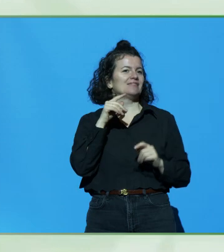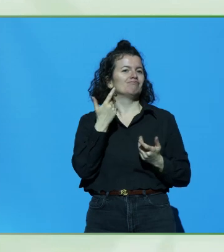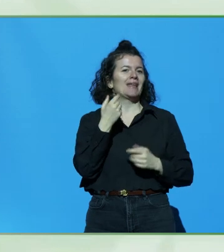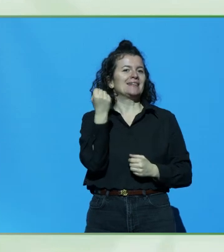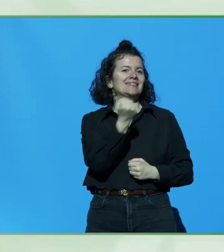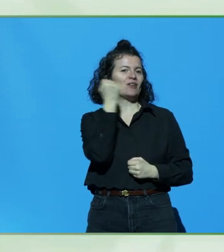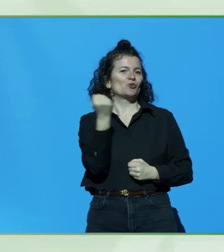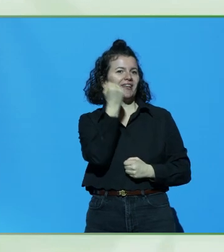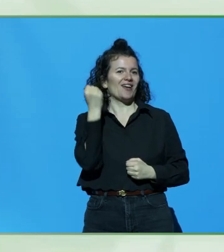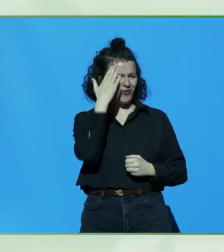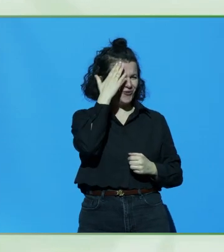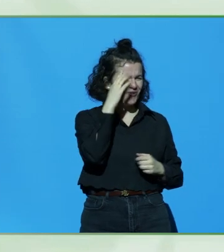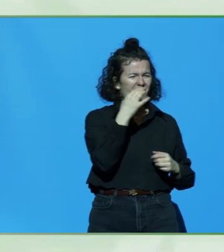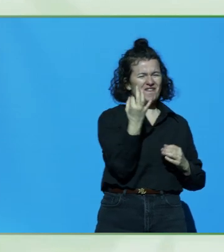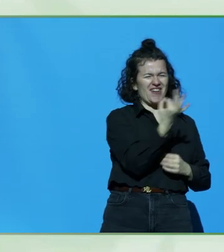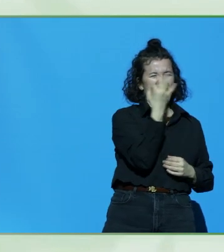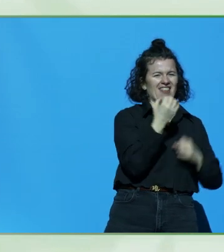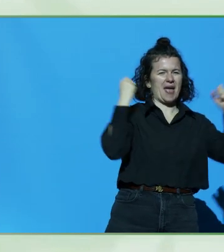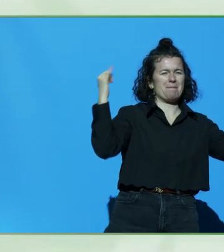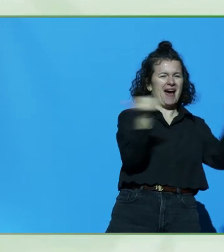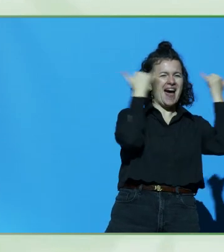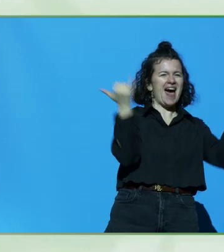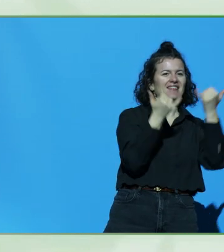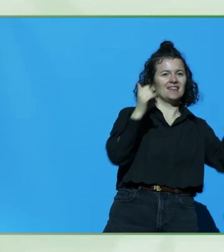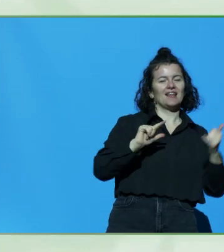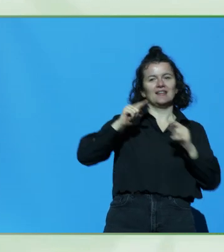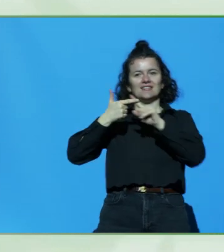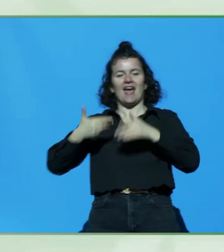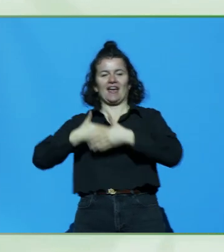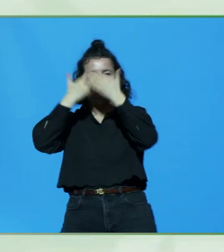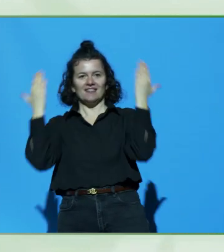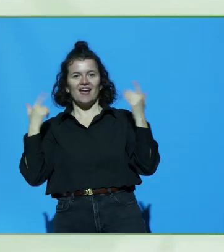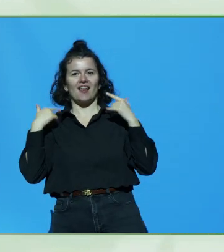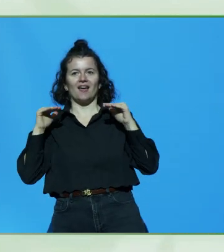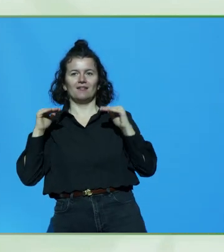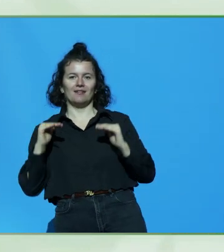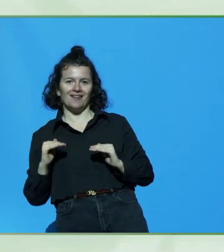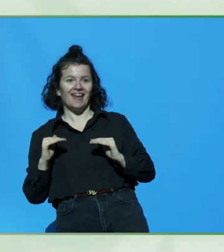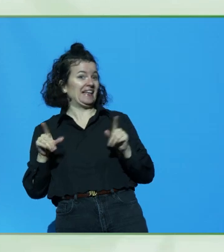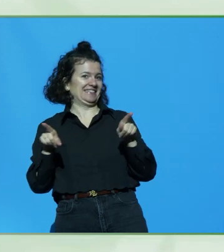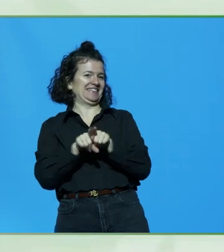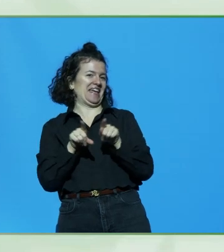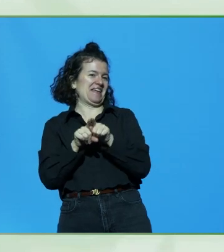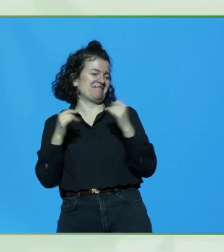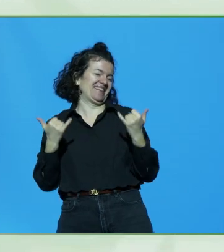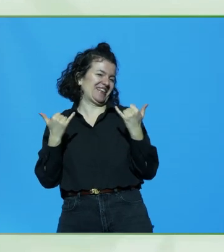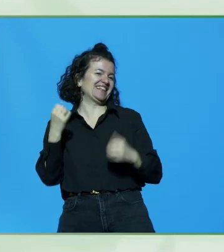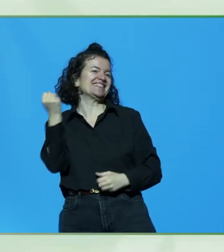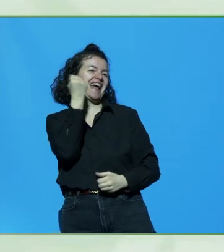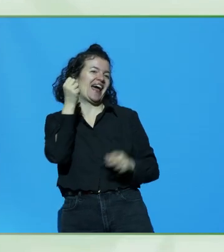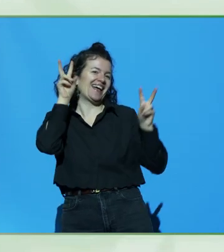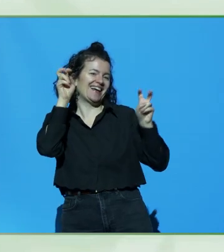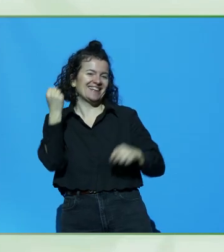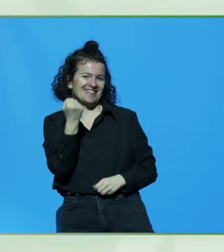party awaits us. Here comes the next generation. Saturday. Okay, great.